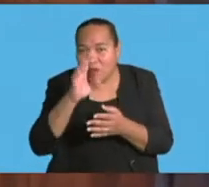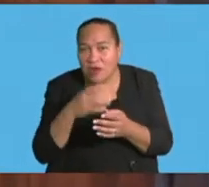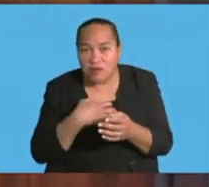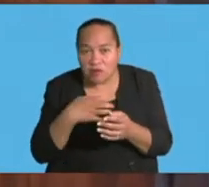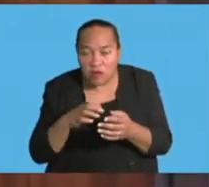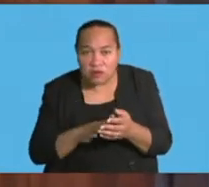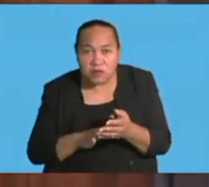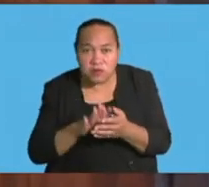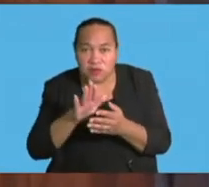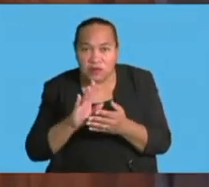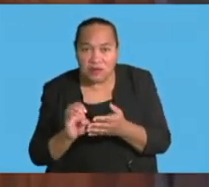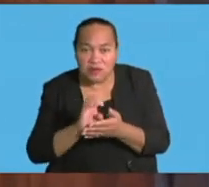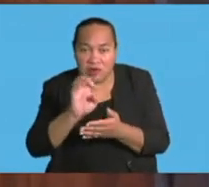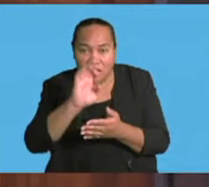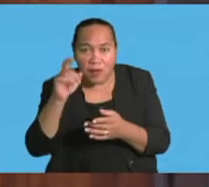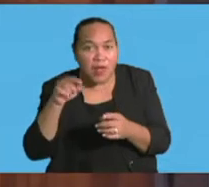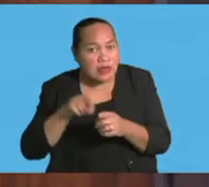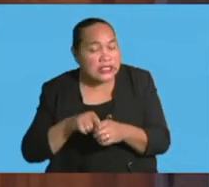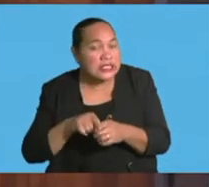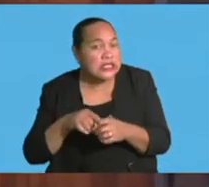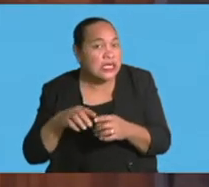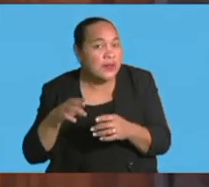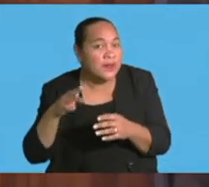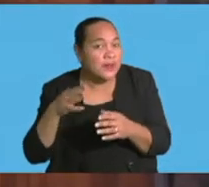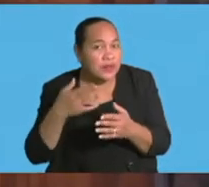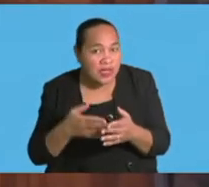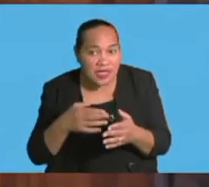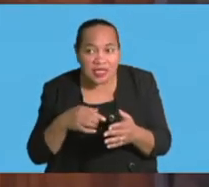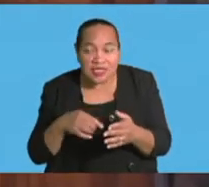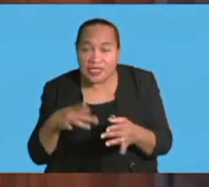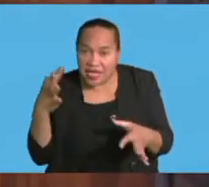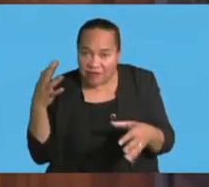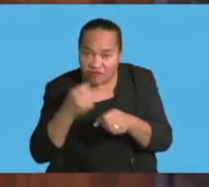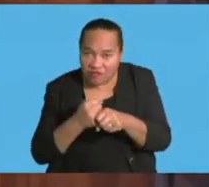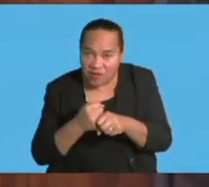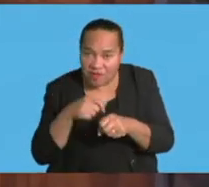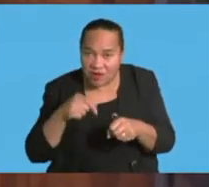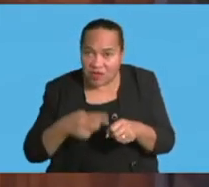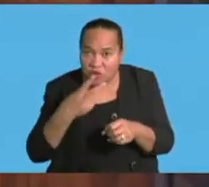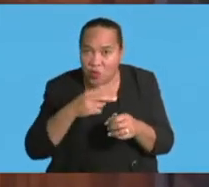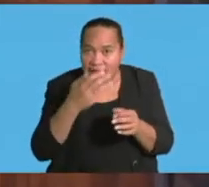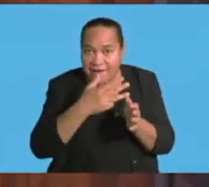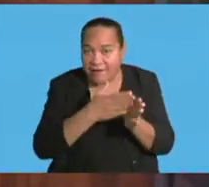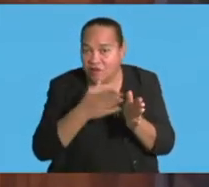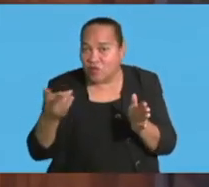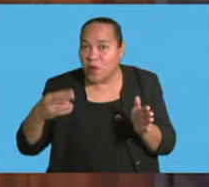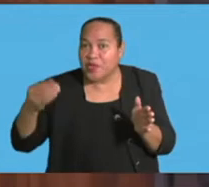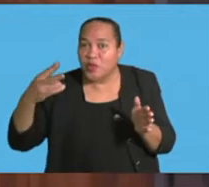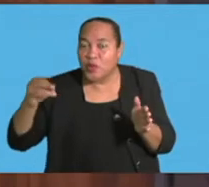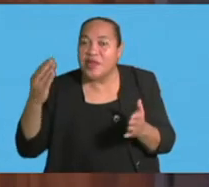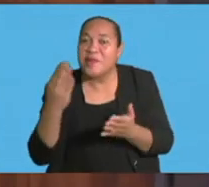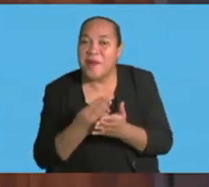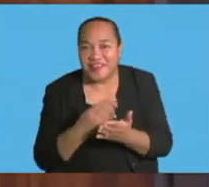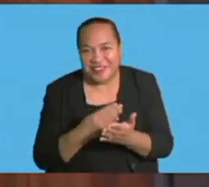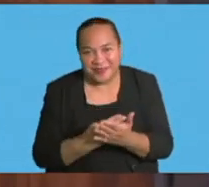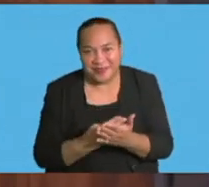unquote. Mr. Speaker, sir, this very aptly summarizes the 2019-2020 budget. Mr. Speaker,